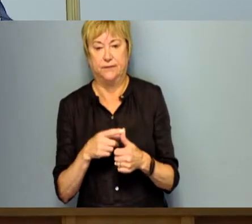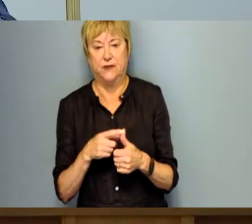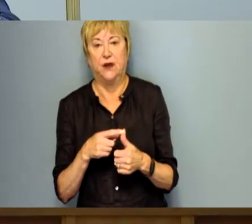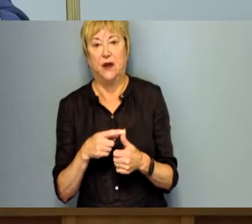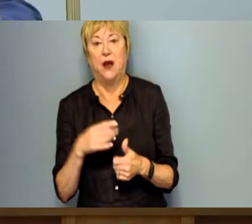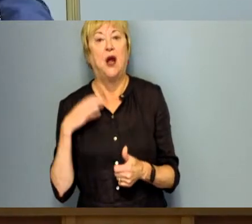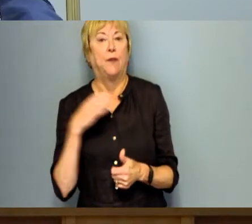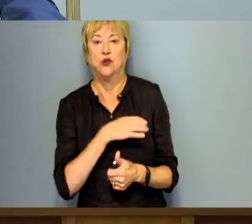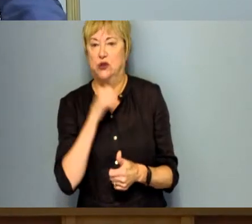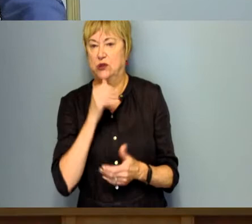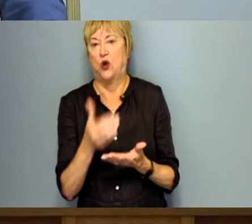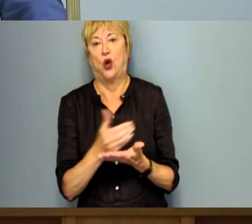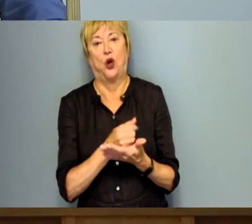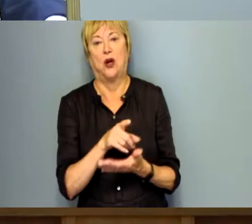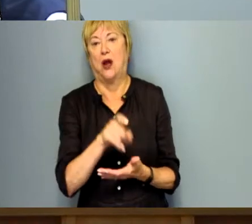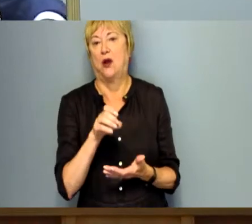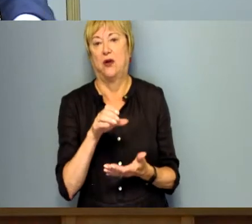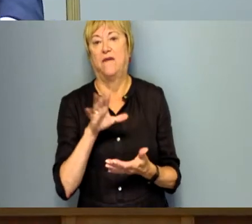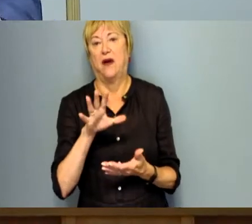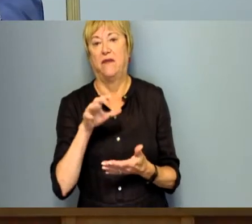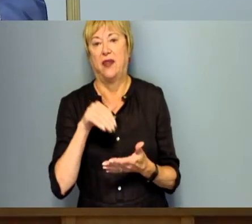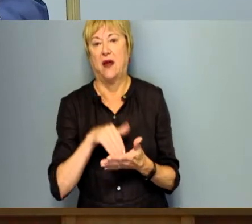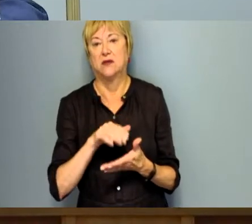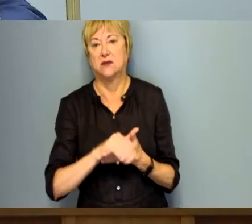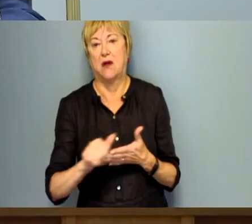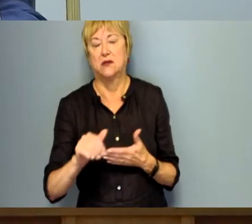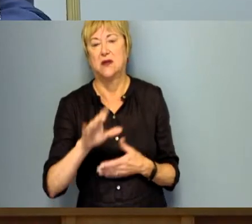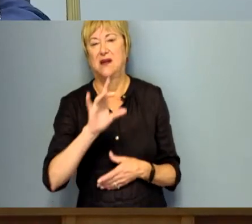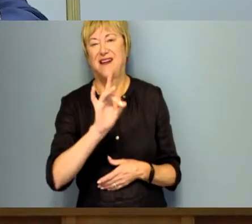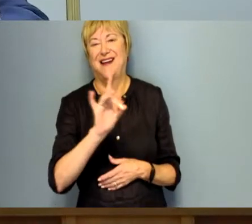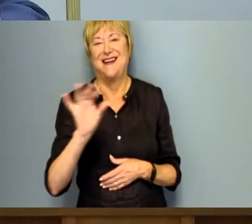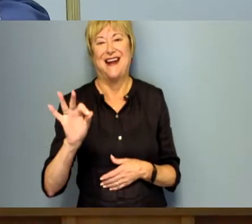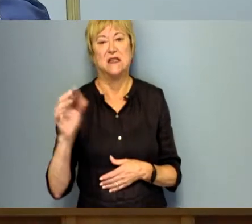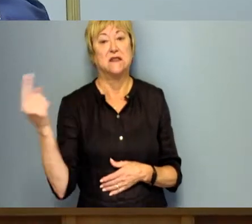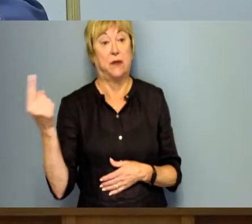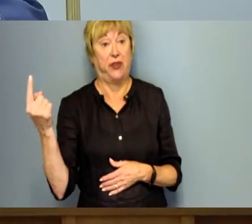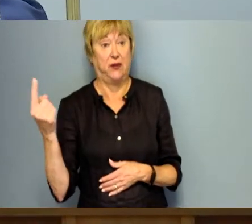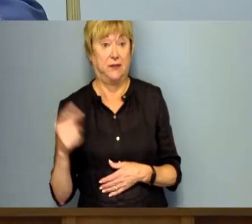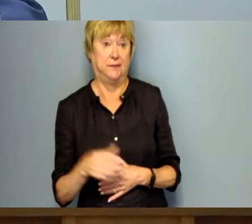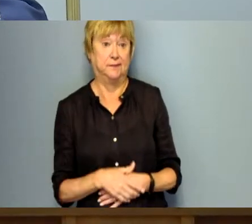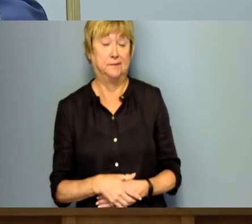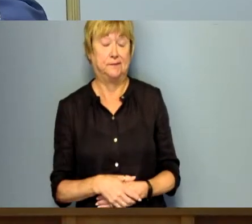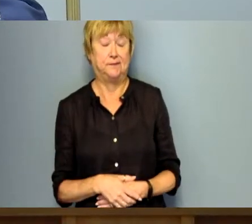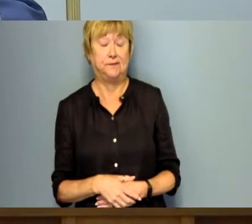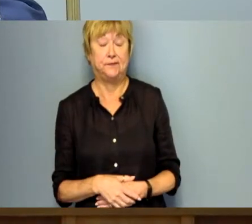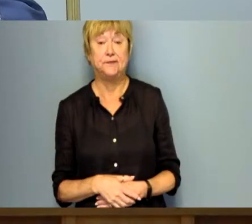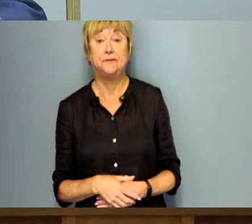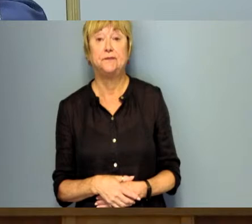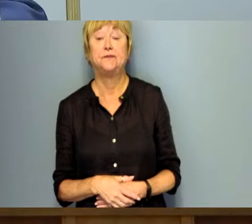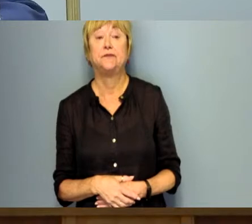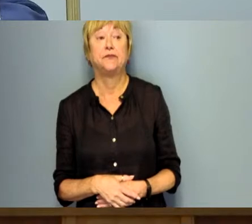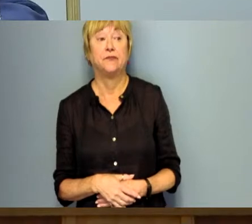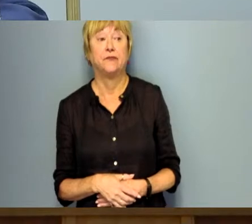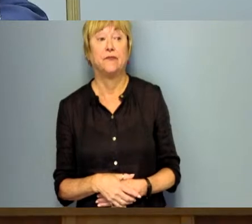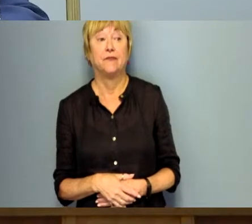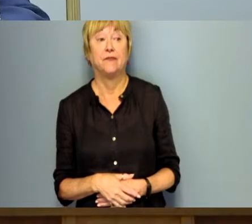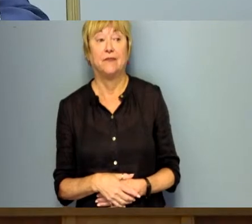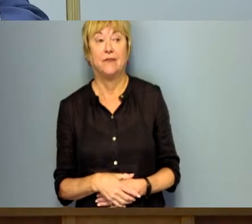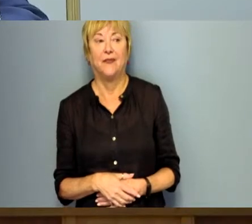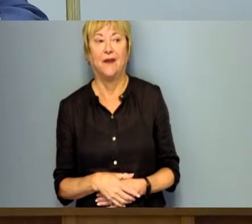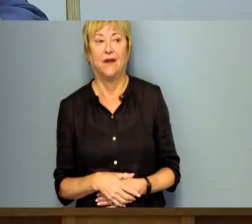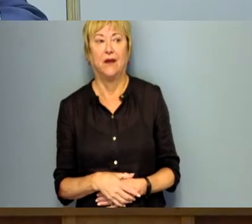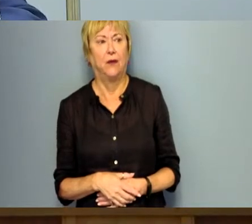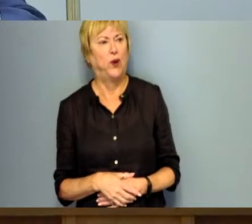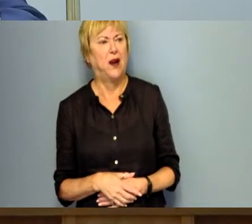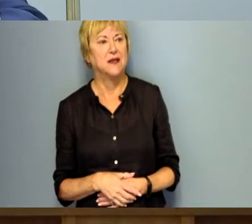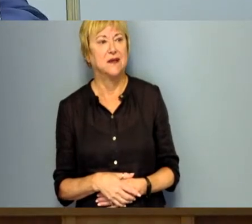$105,000. Commissioners make, I believe it's around 98 something. So that's comments made a couple